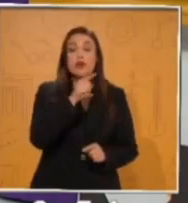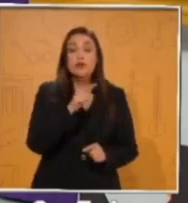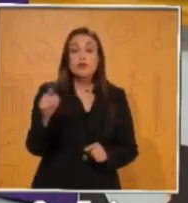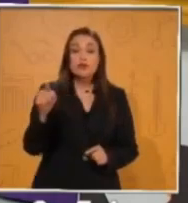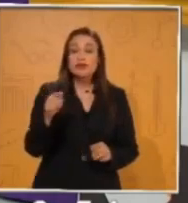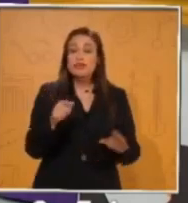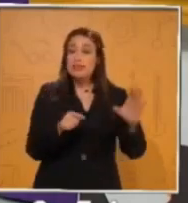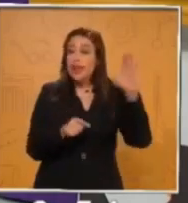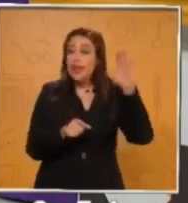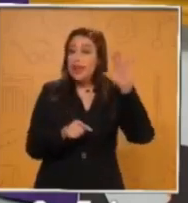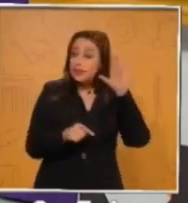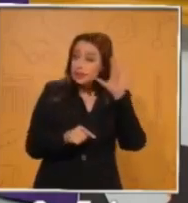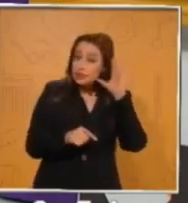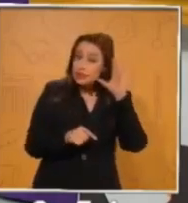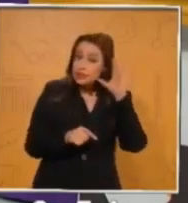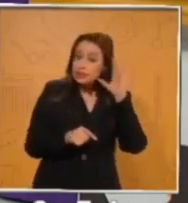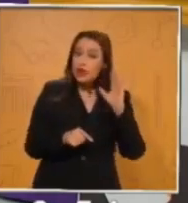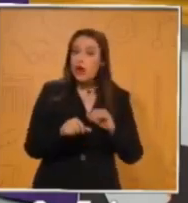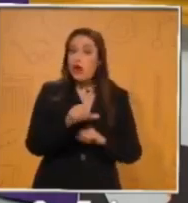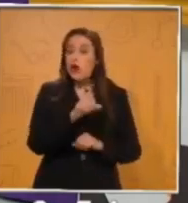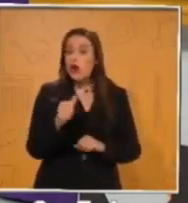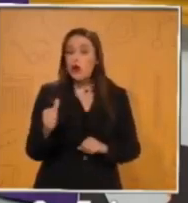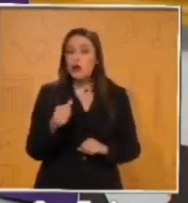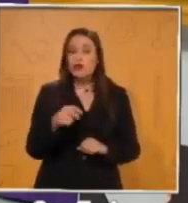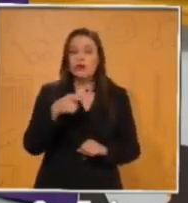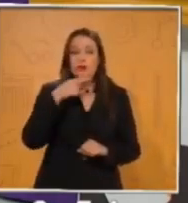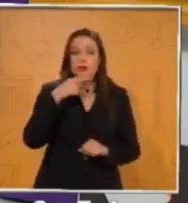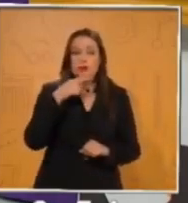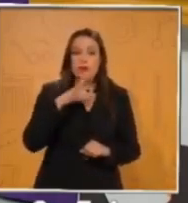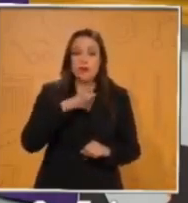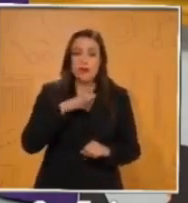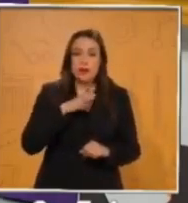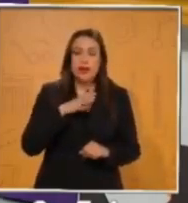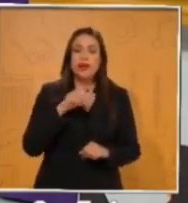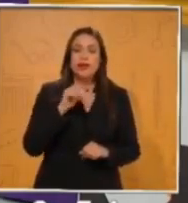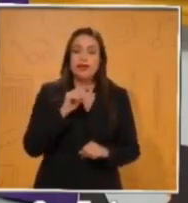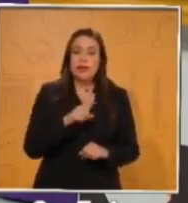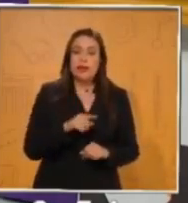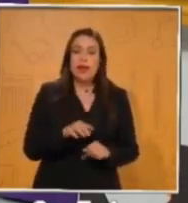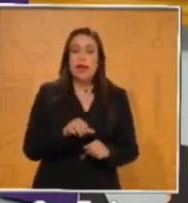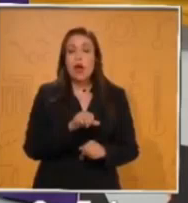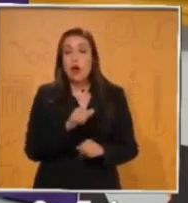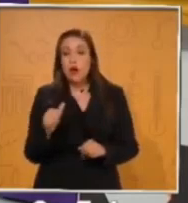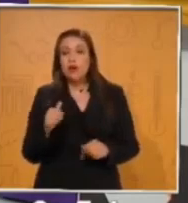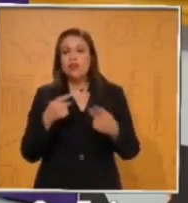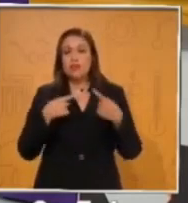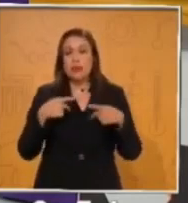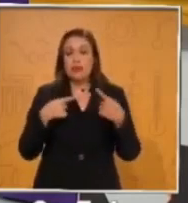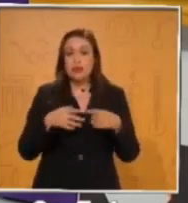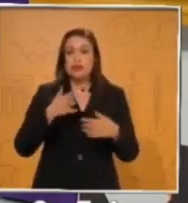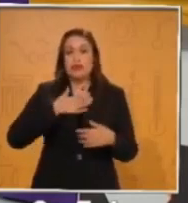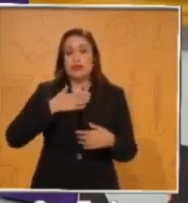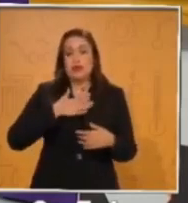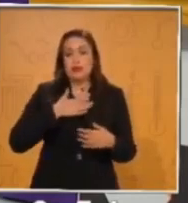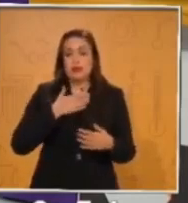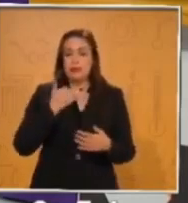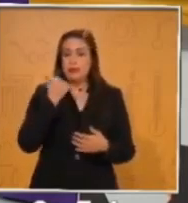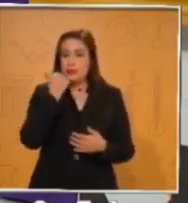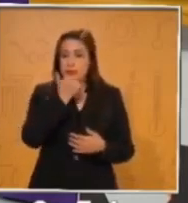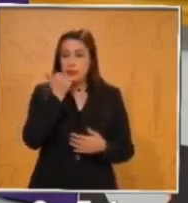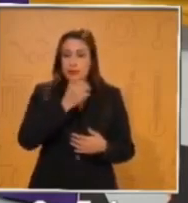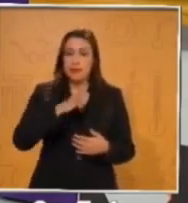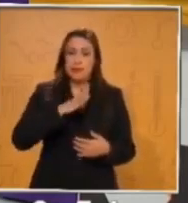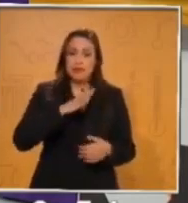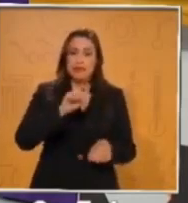listen another pair of students, another pair of my students at the junior high school,